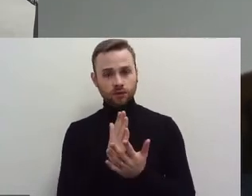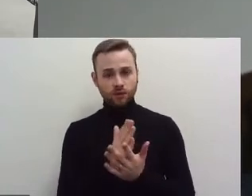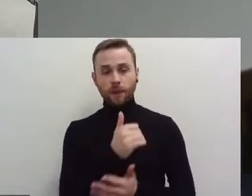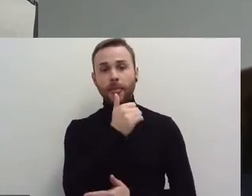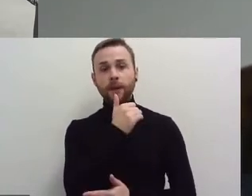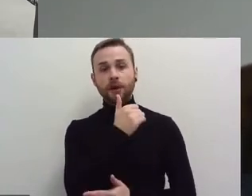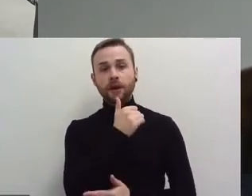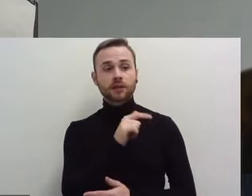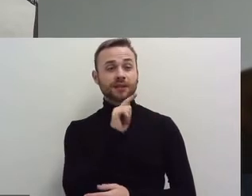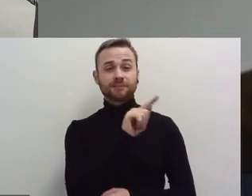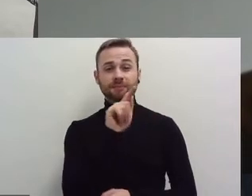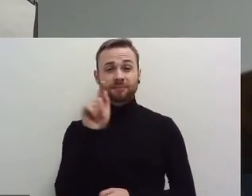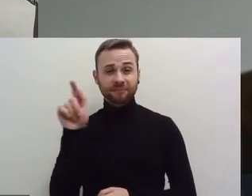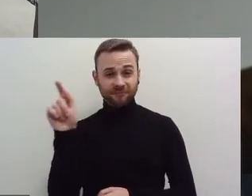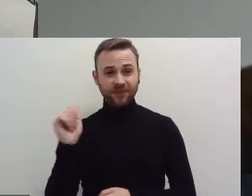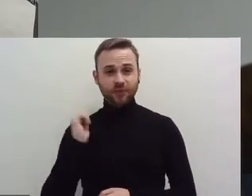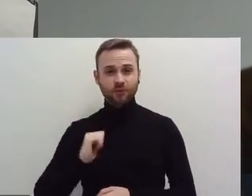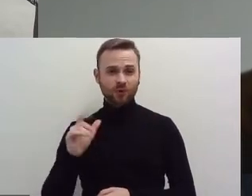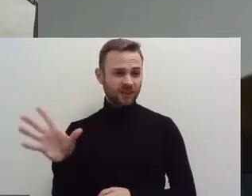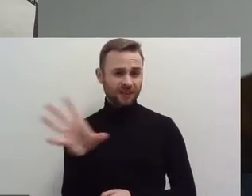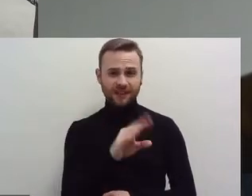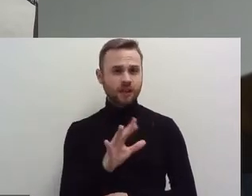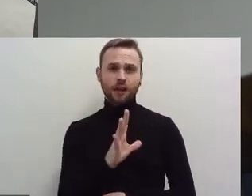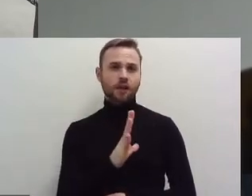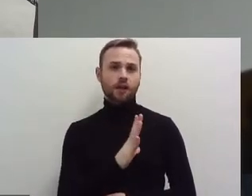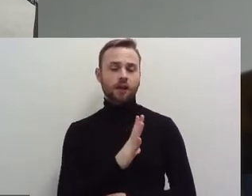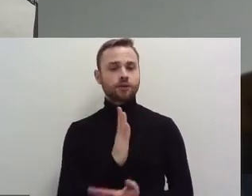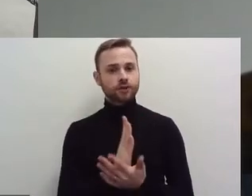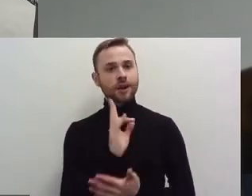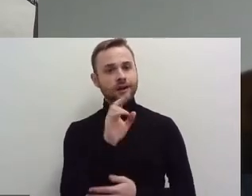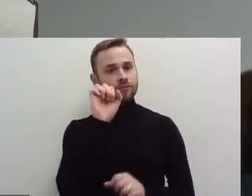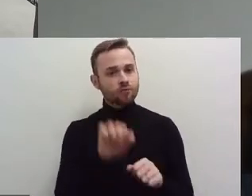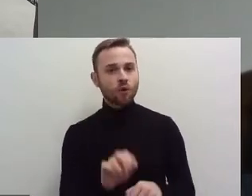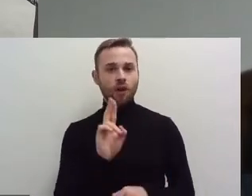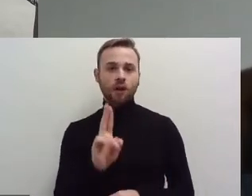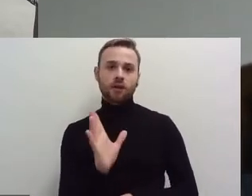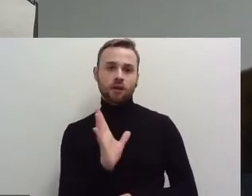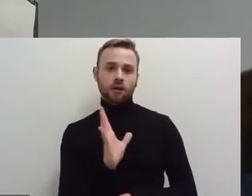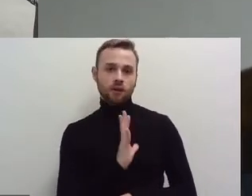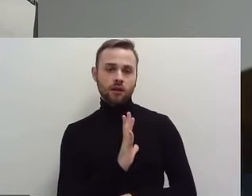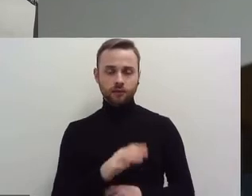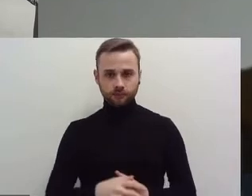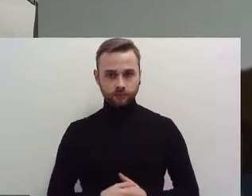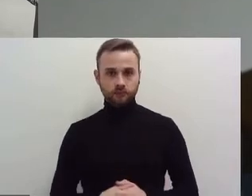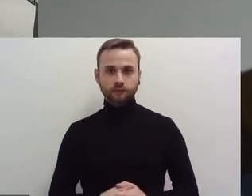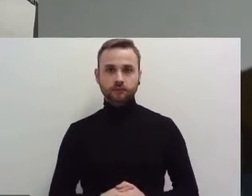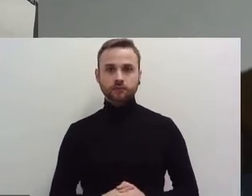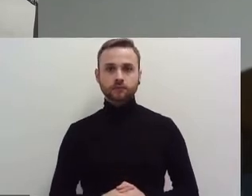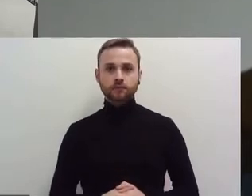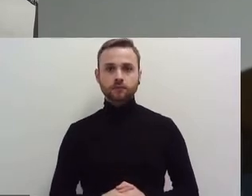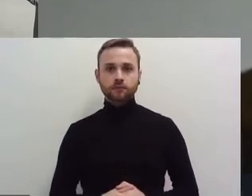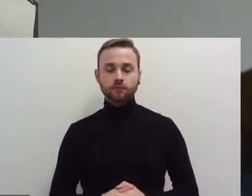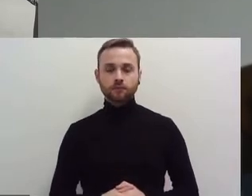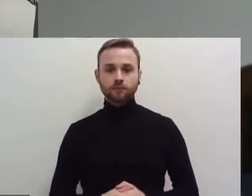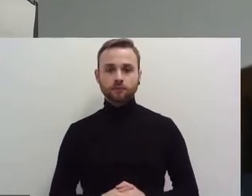that we do it in a more systematized and in a fair way, where the ones that have more responsibility are the ones that as well take more responsibility for